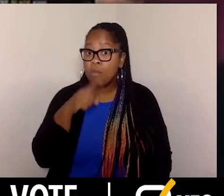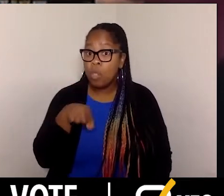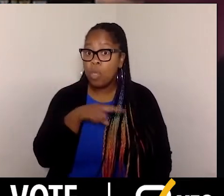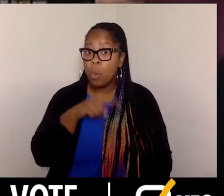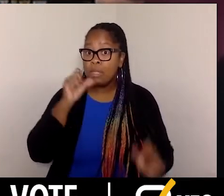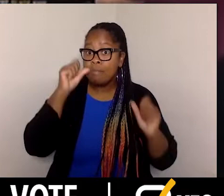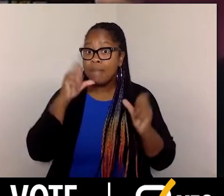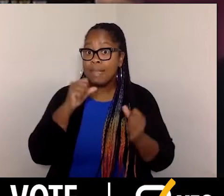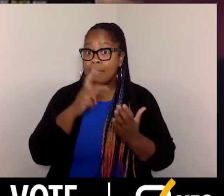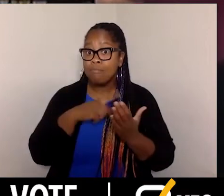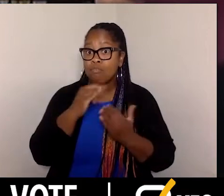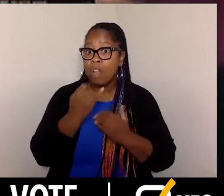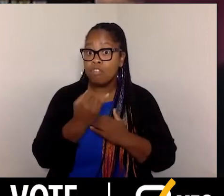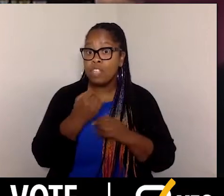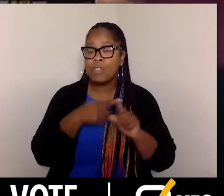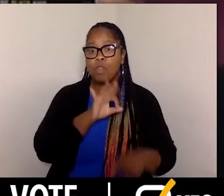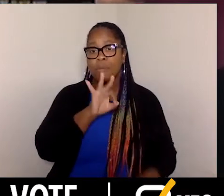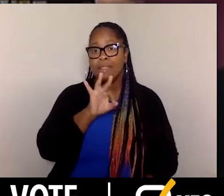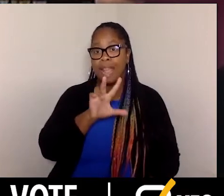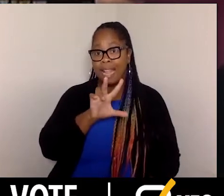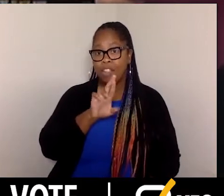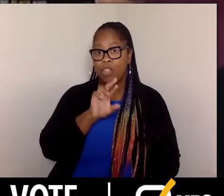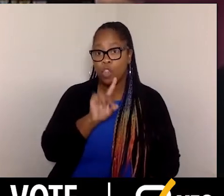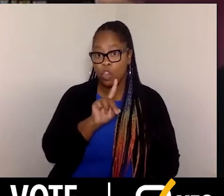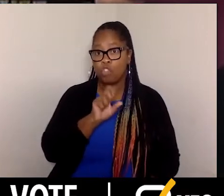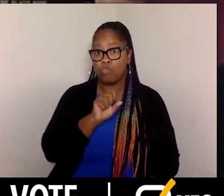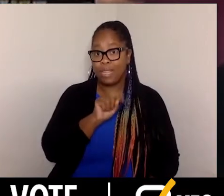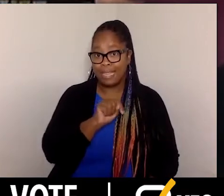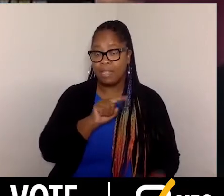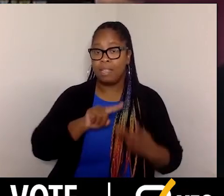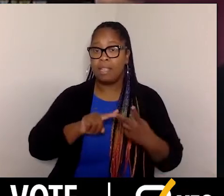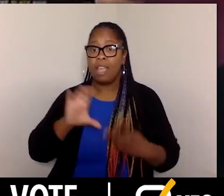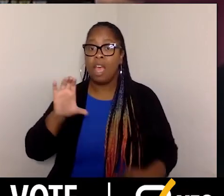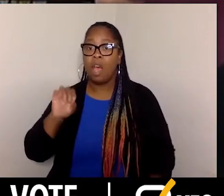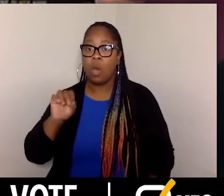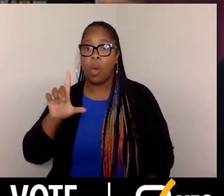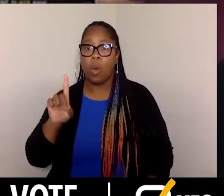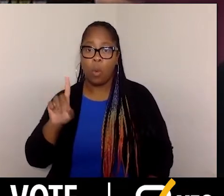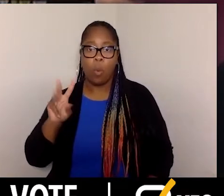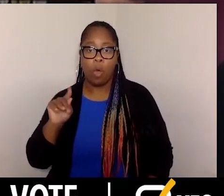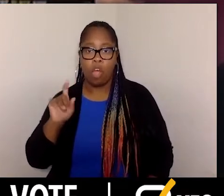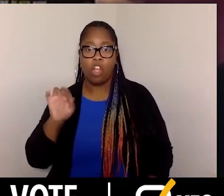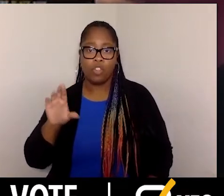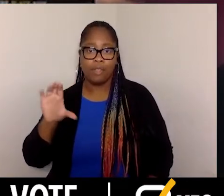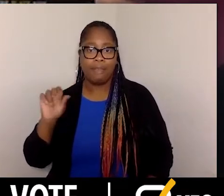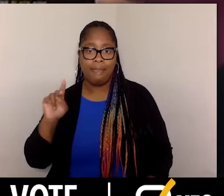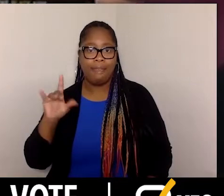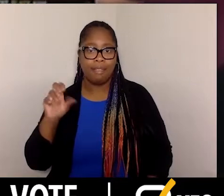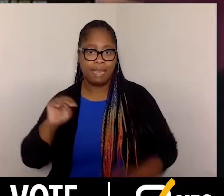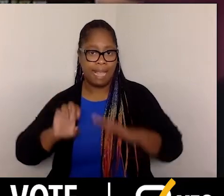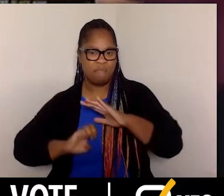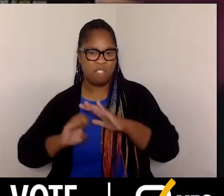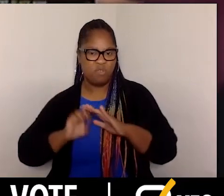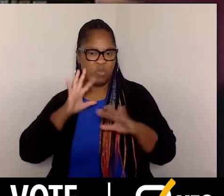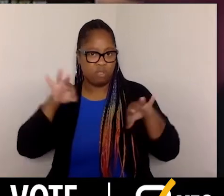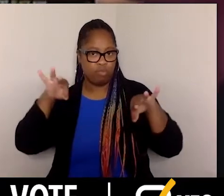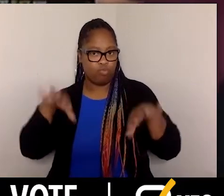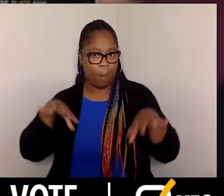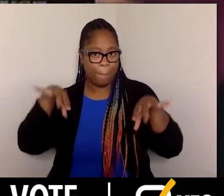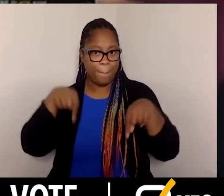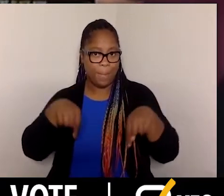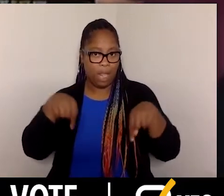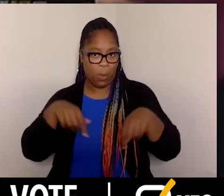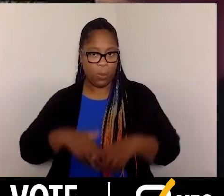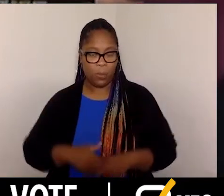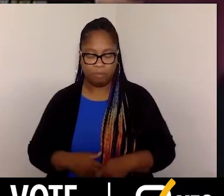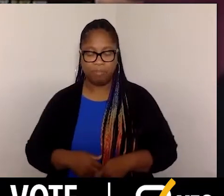projects from 93rd Street and Coldwater Canyon Elementary in the chat below. I went on